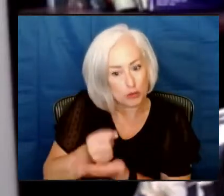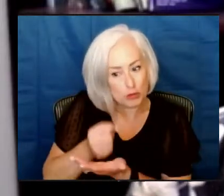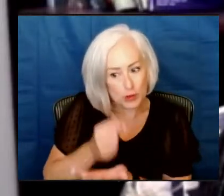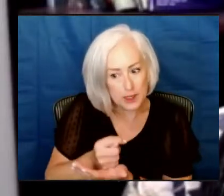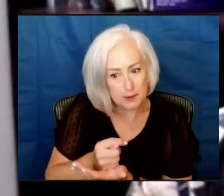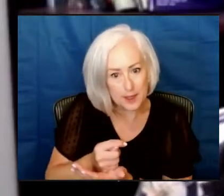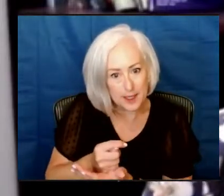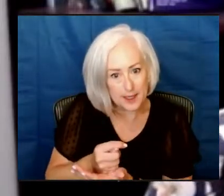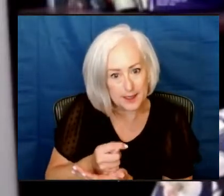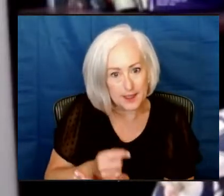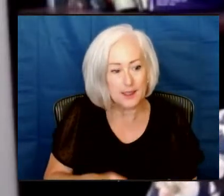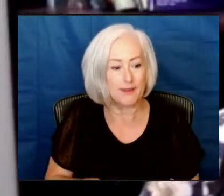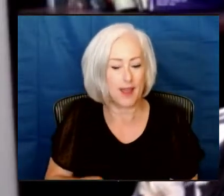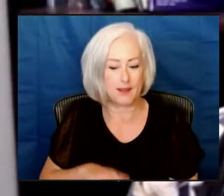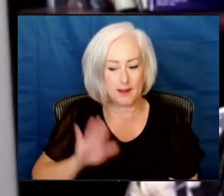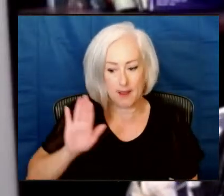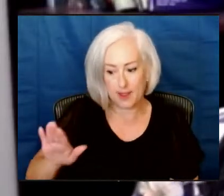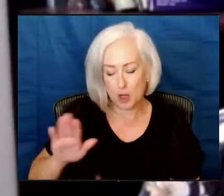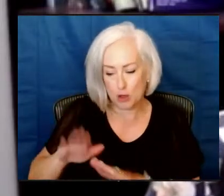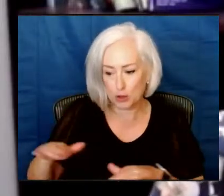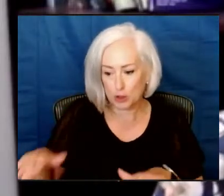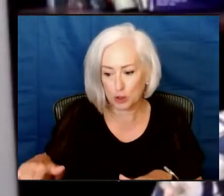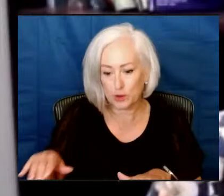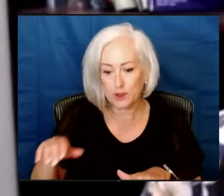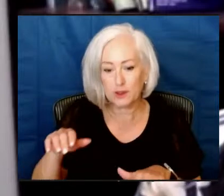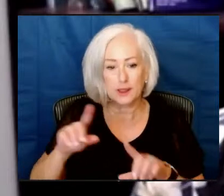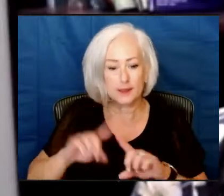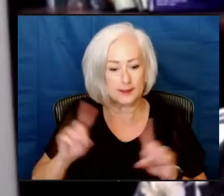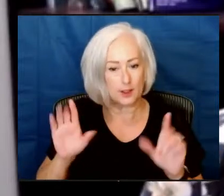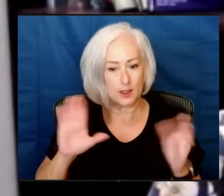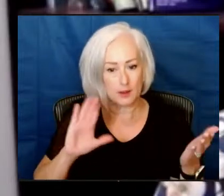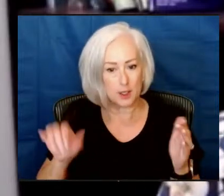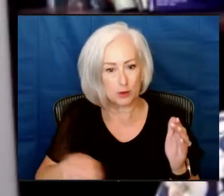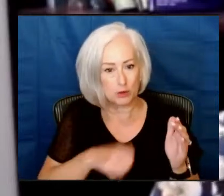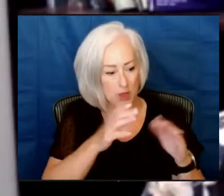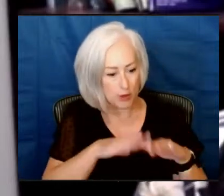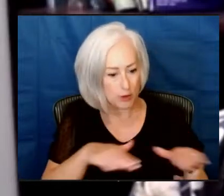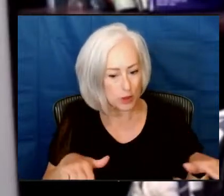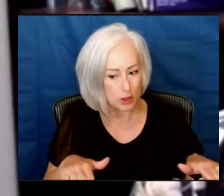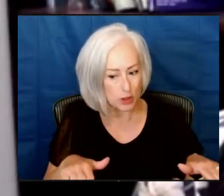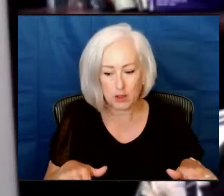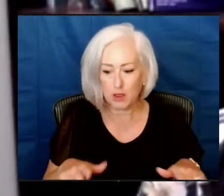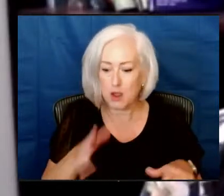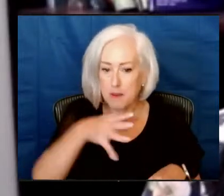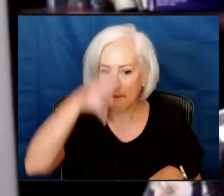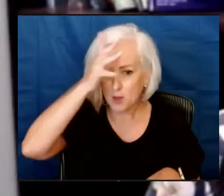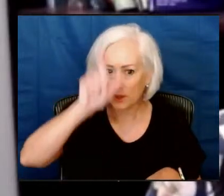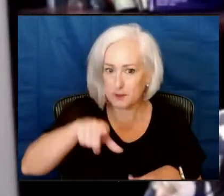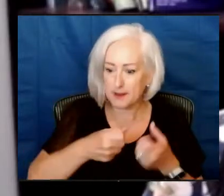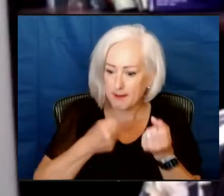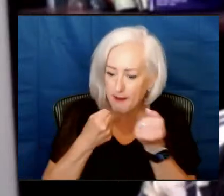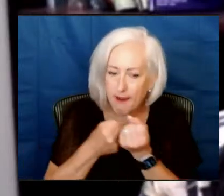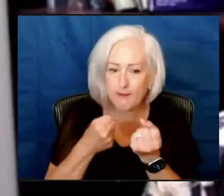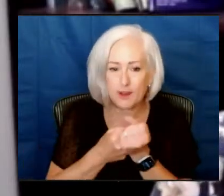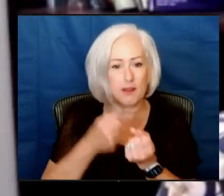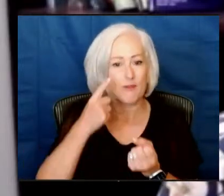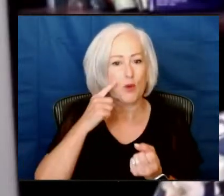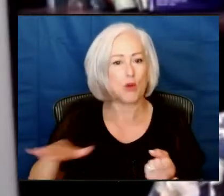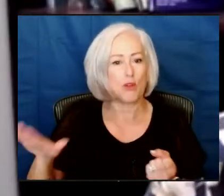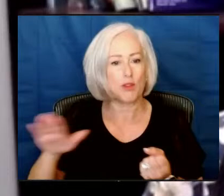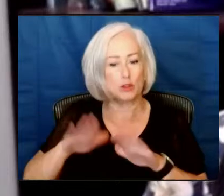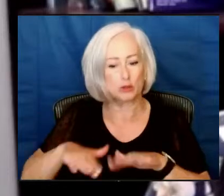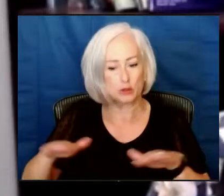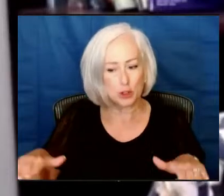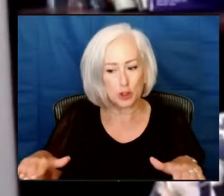are. So, when I think about what can parents do, I think they can be great advocates for their kids. They can look